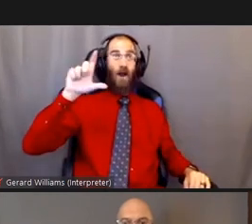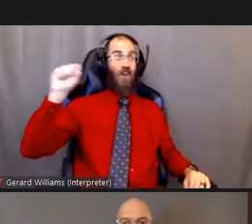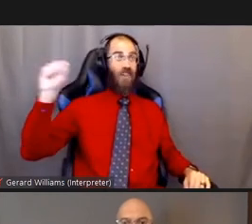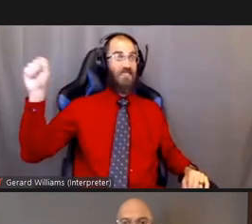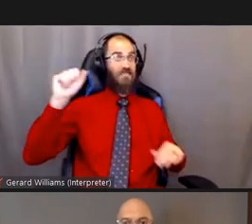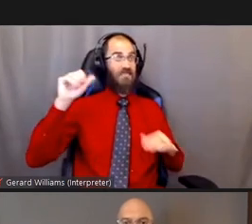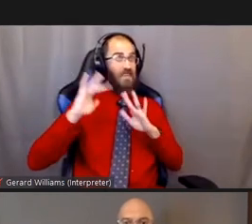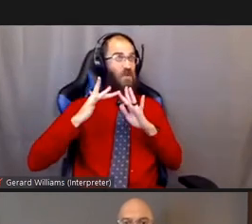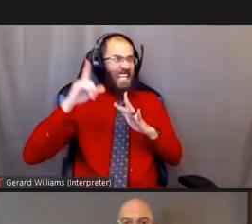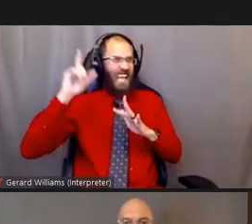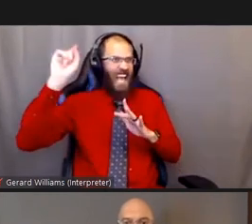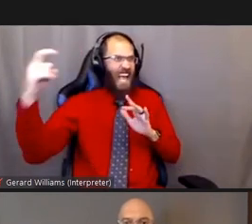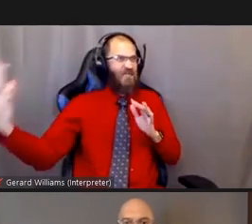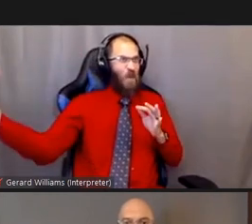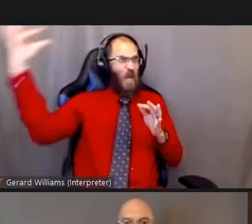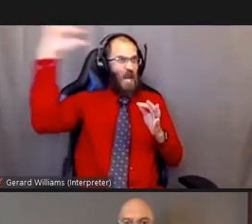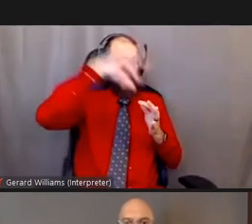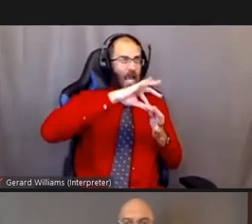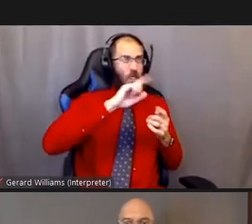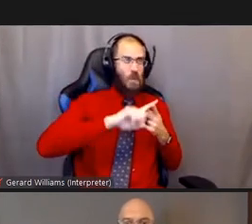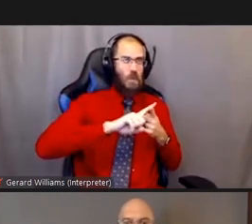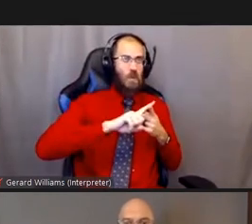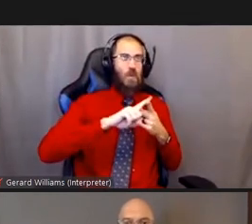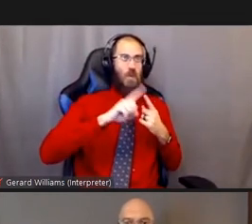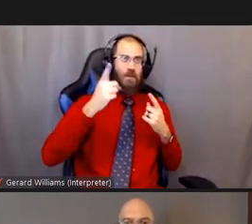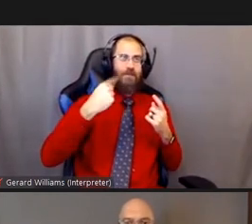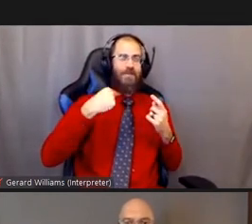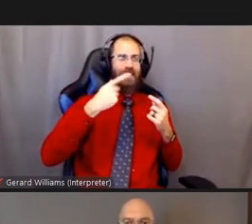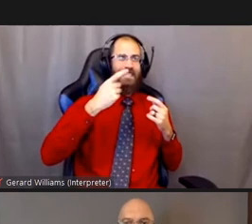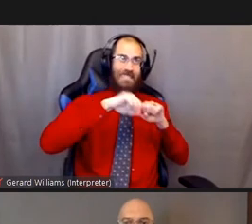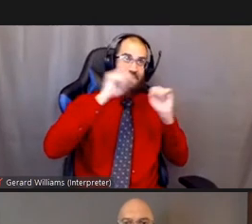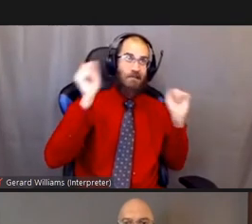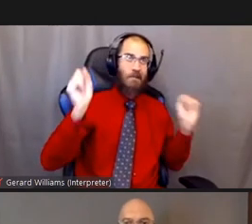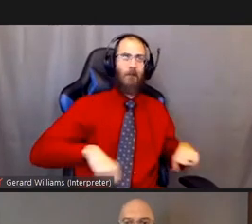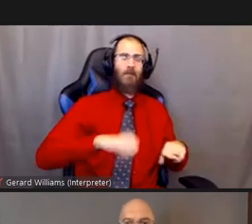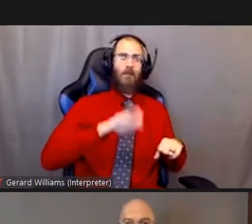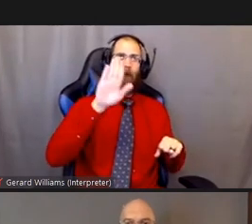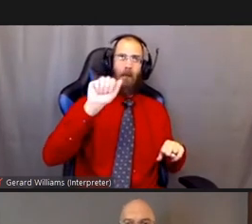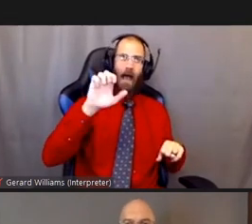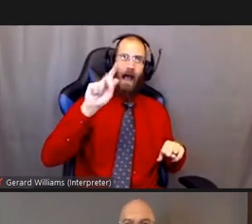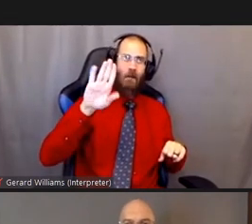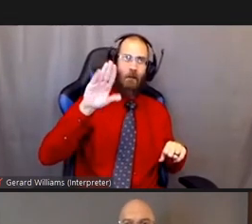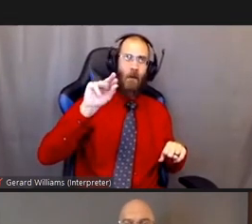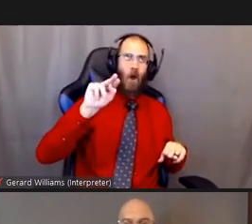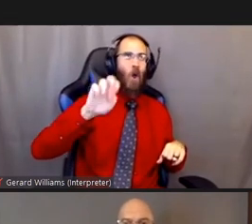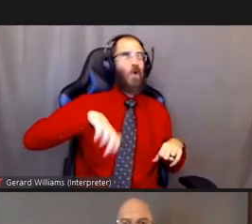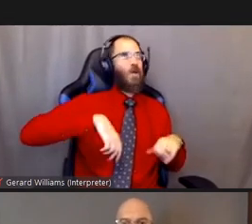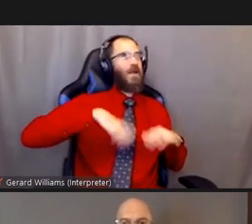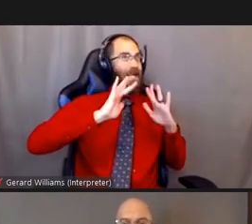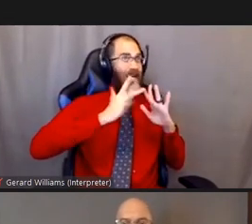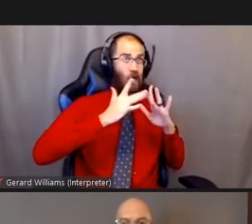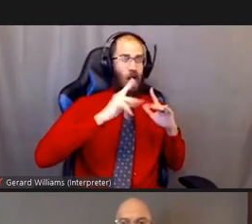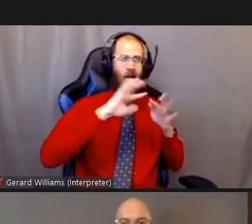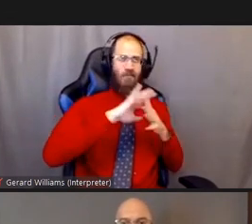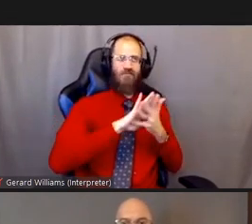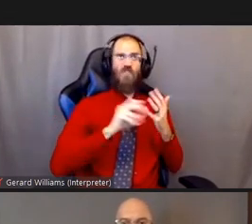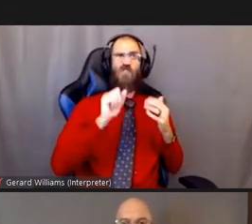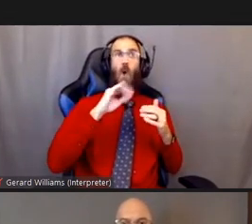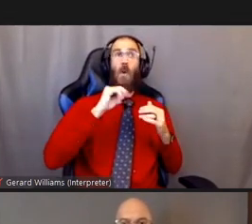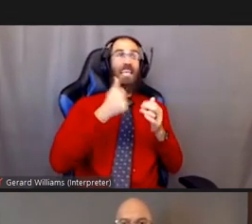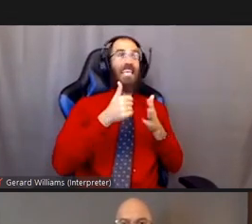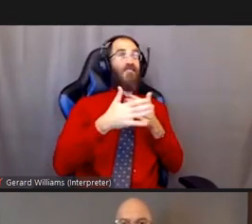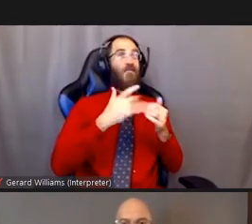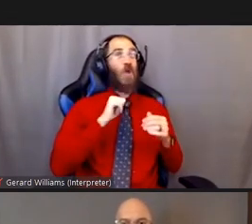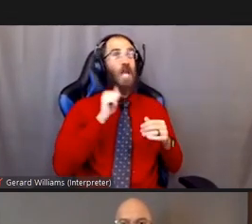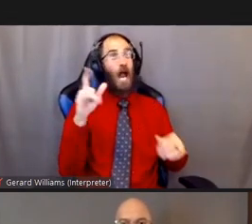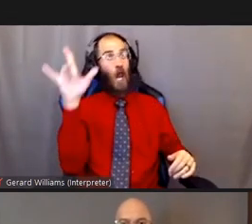and to the internet backbone to provide connectivity. So ultimately, all of these different efforts do contribute to 5G and